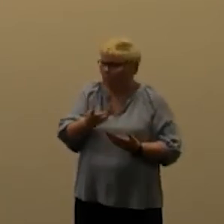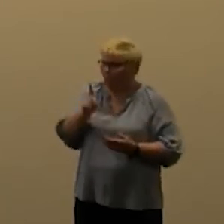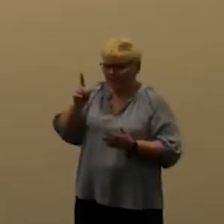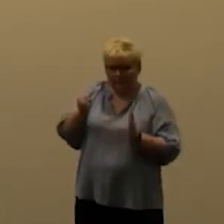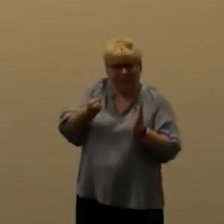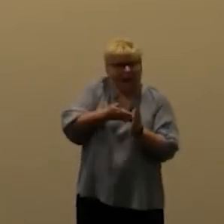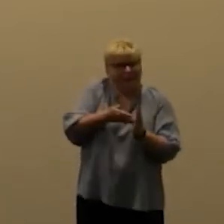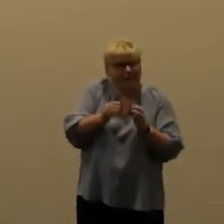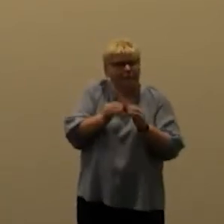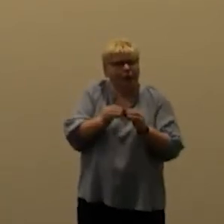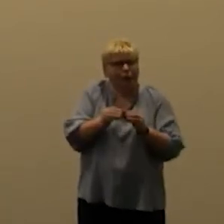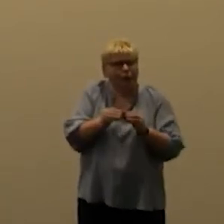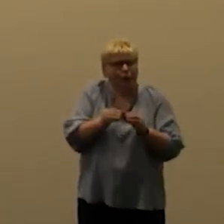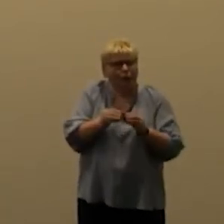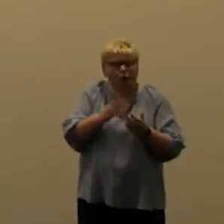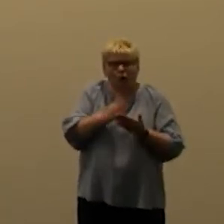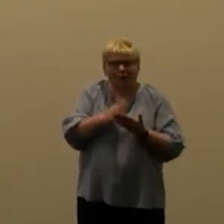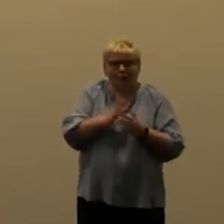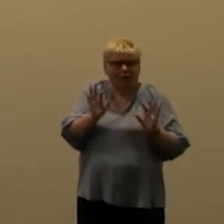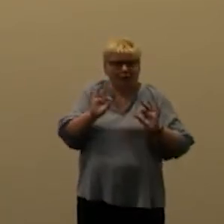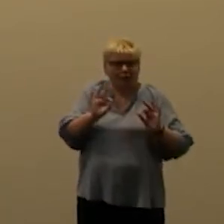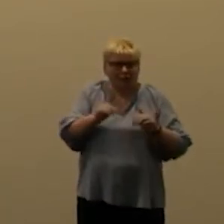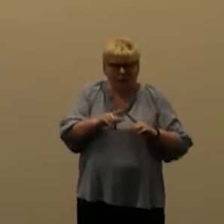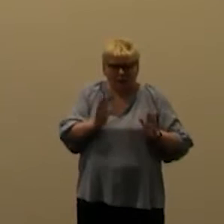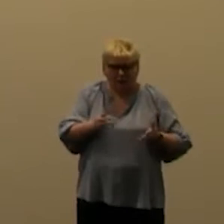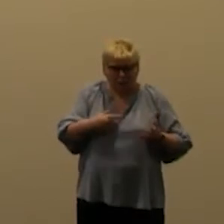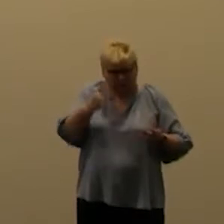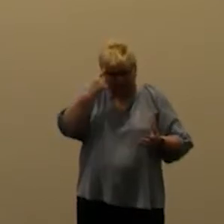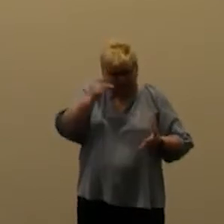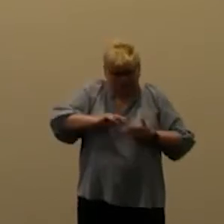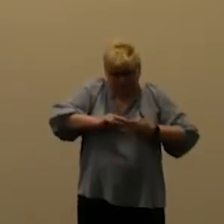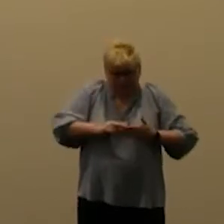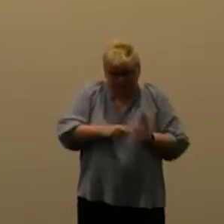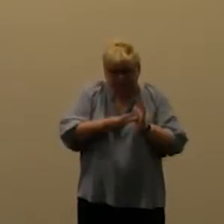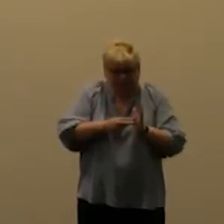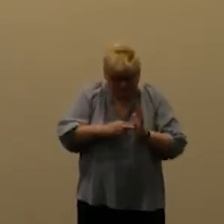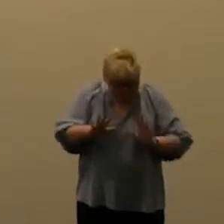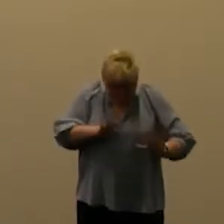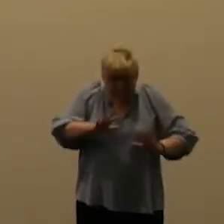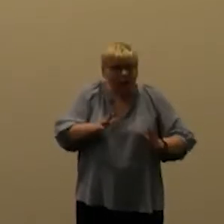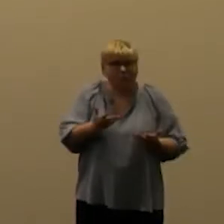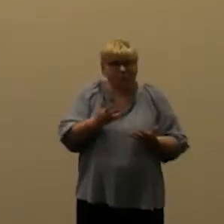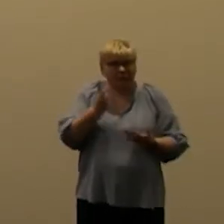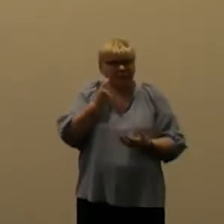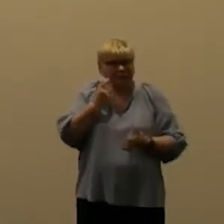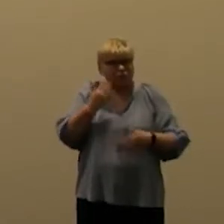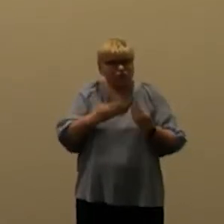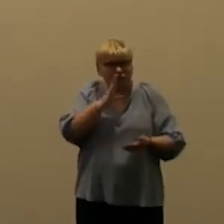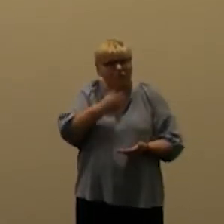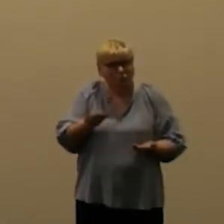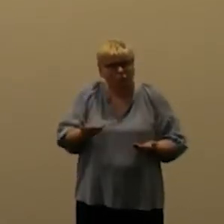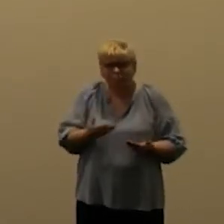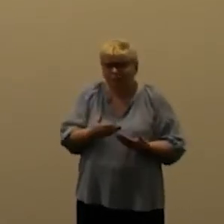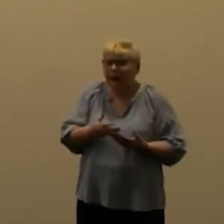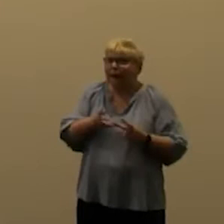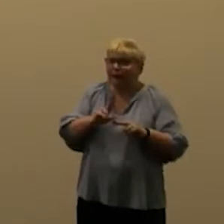to that. Yeah, there's no real UI to click through or fumble about with. The idea here is that we're going to basically see that. And if those